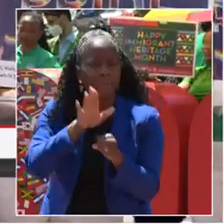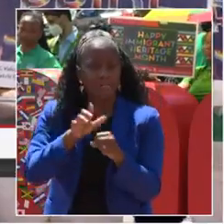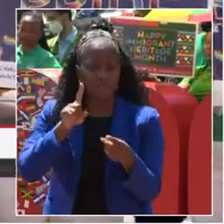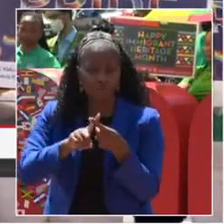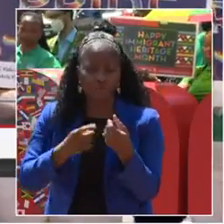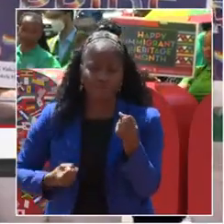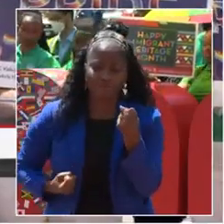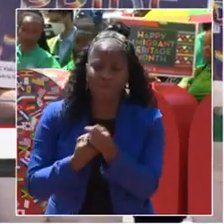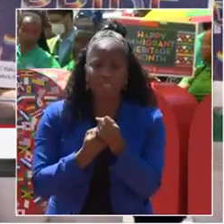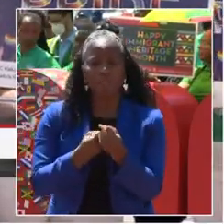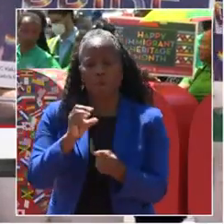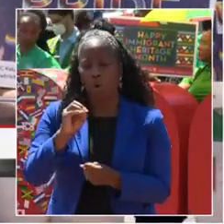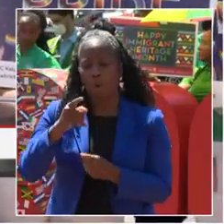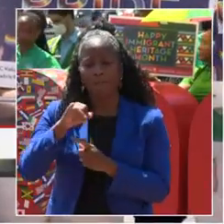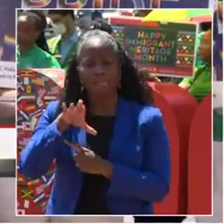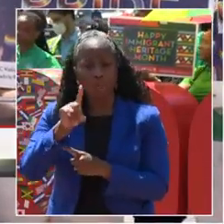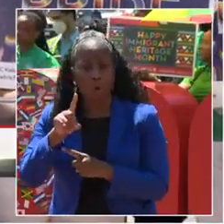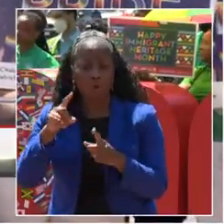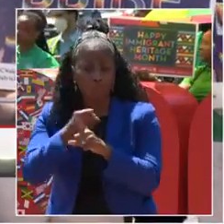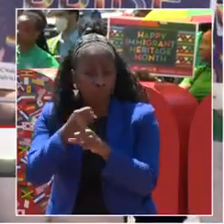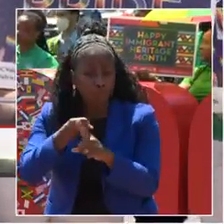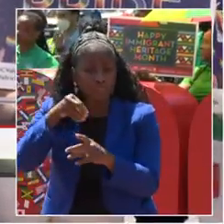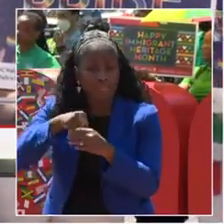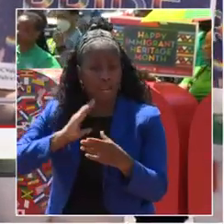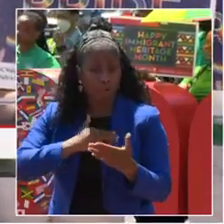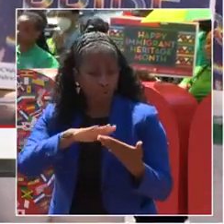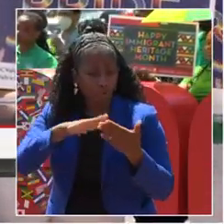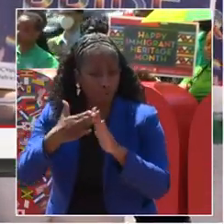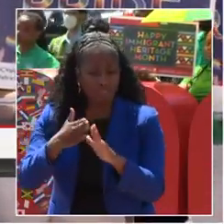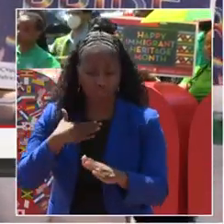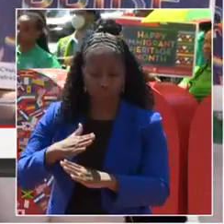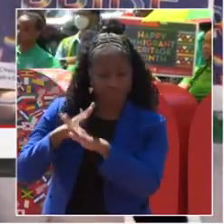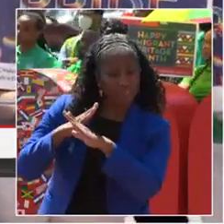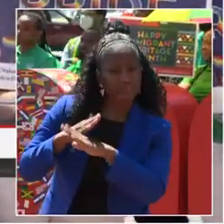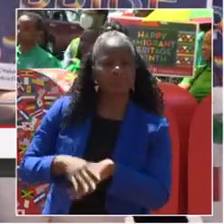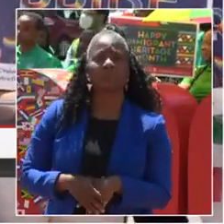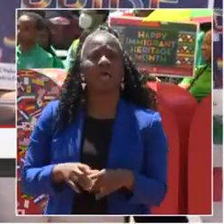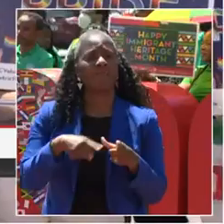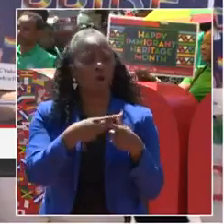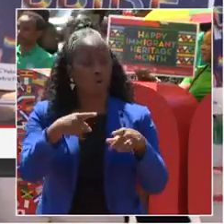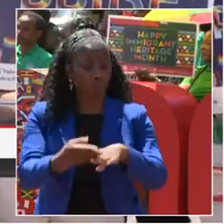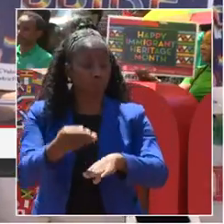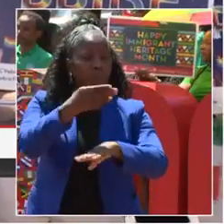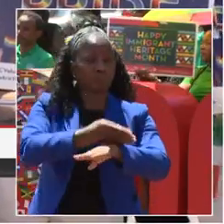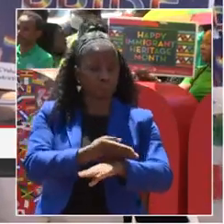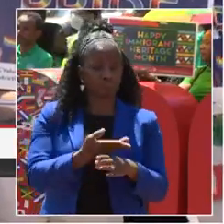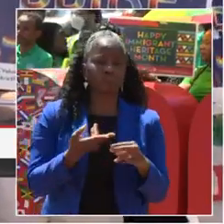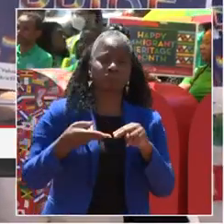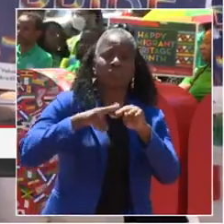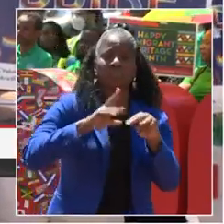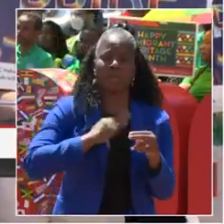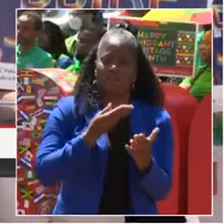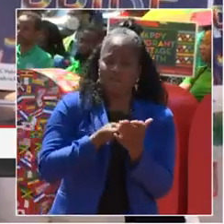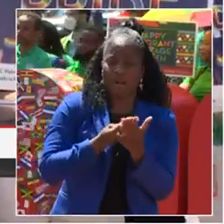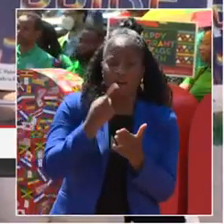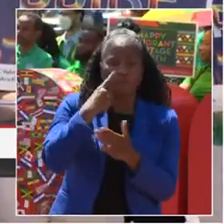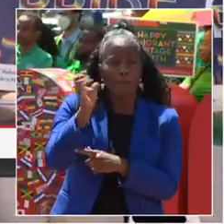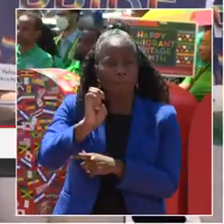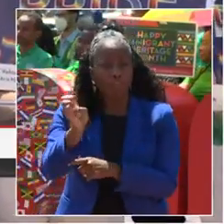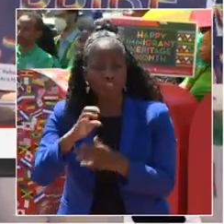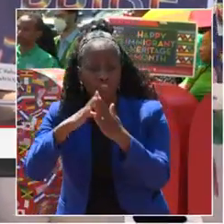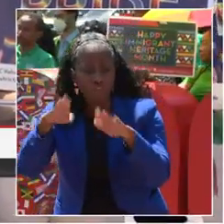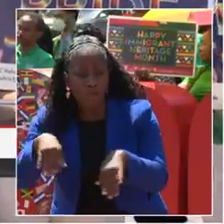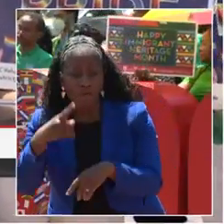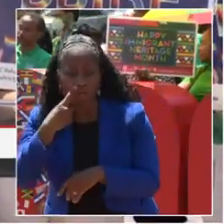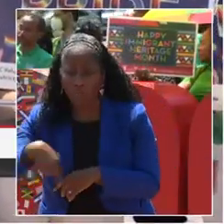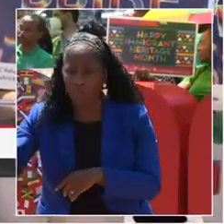opioid outreach to prevent opioid abuse in our community, and enhanced funding for support services for our emergency shelter for